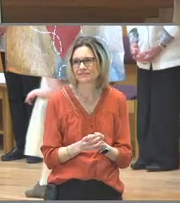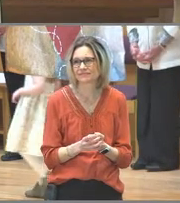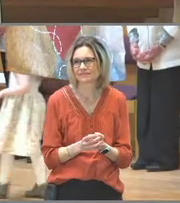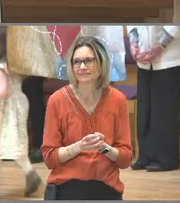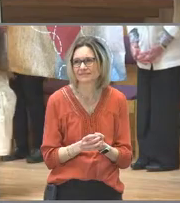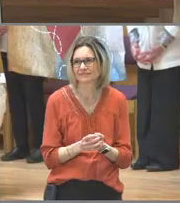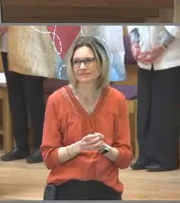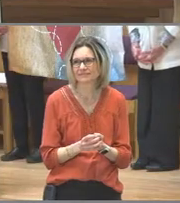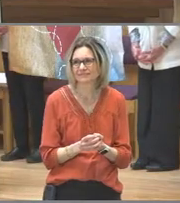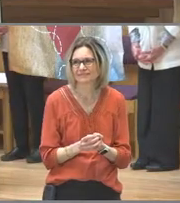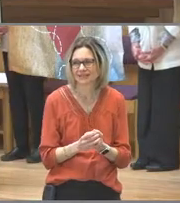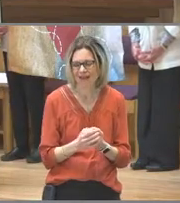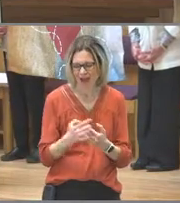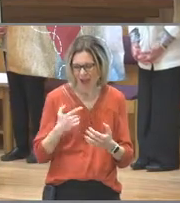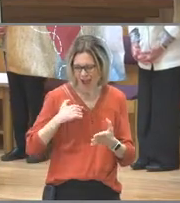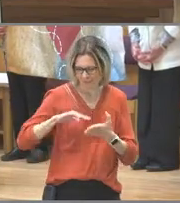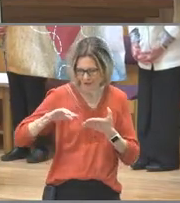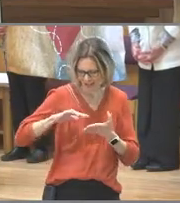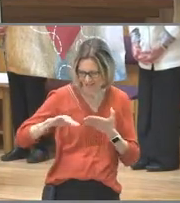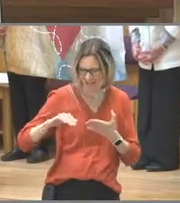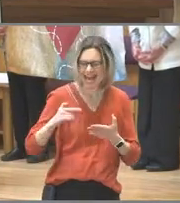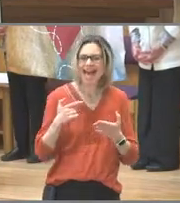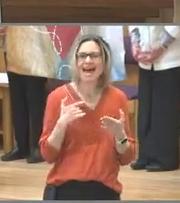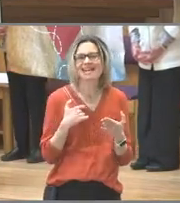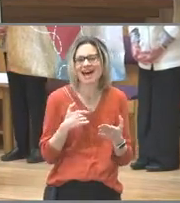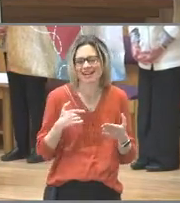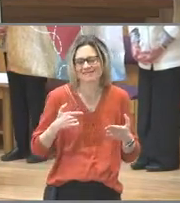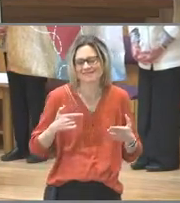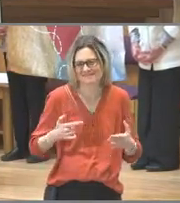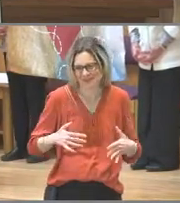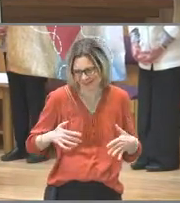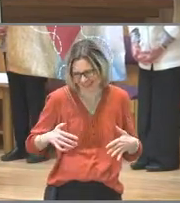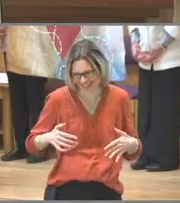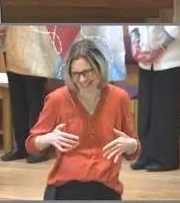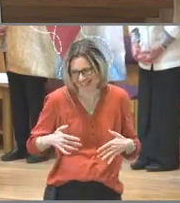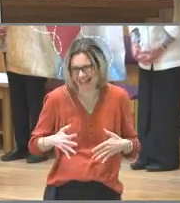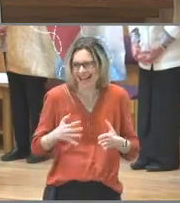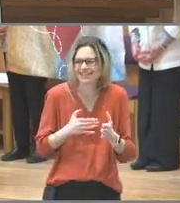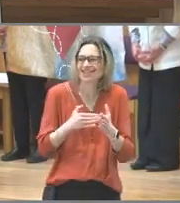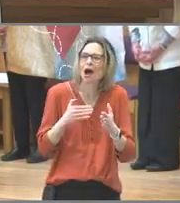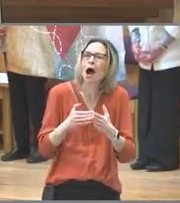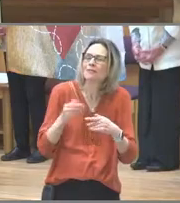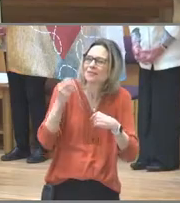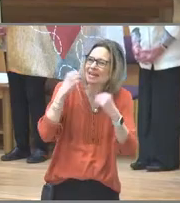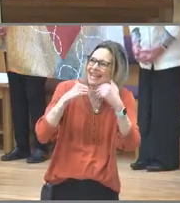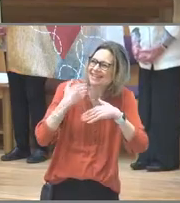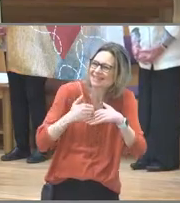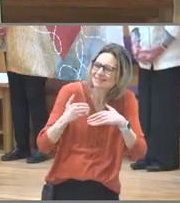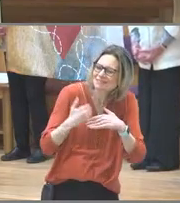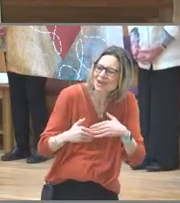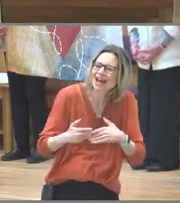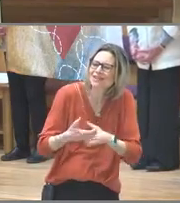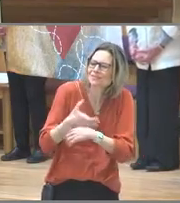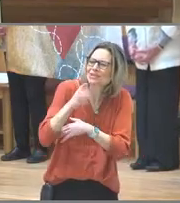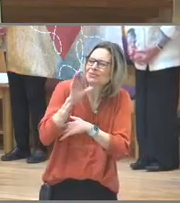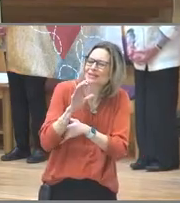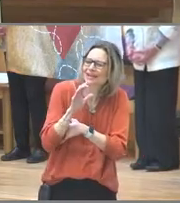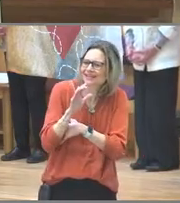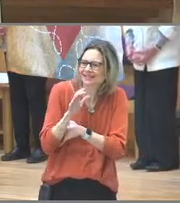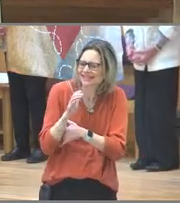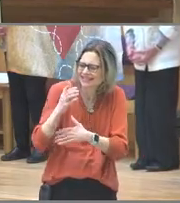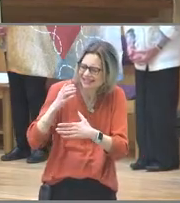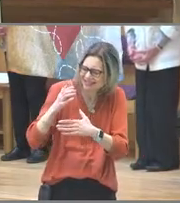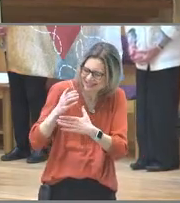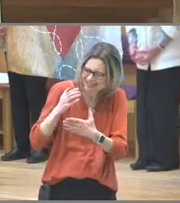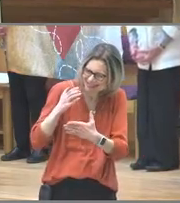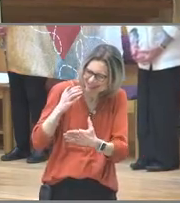I am forgiven, and I am nervous. As often as we eat this bread and drink this cup, we proclaim the